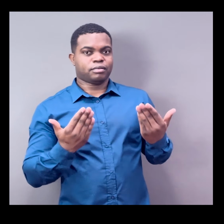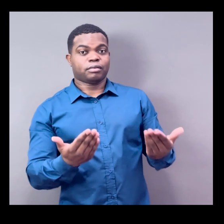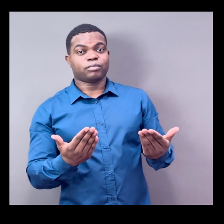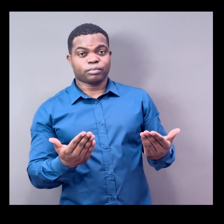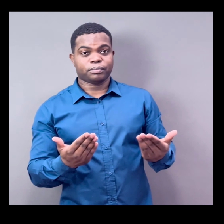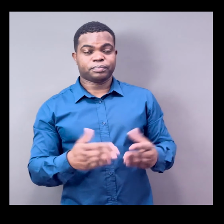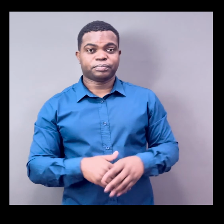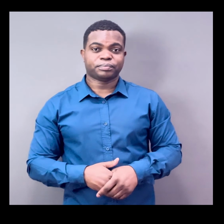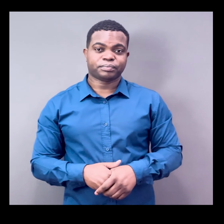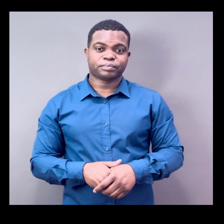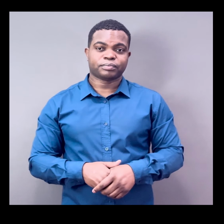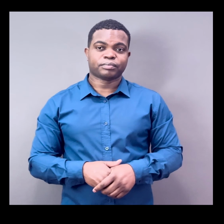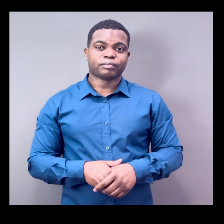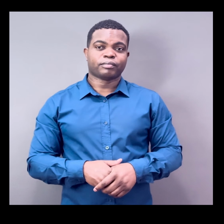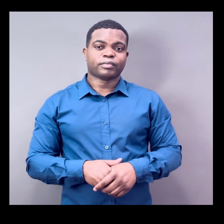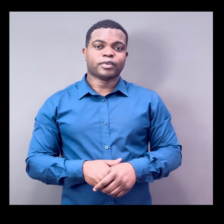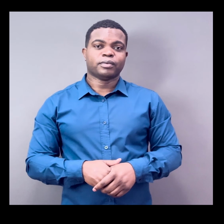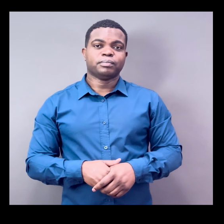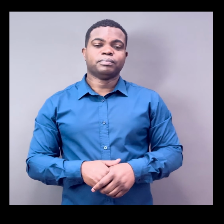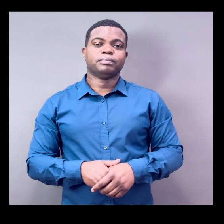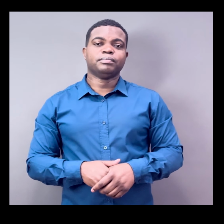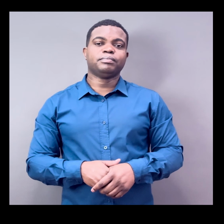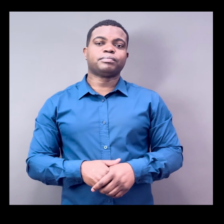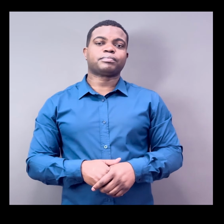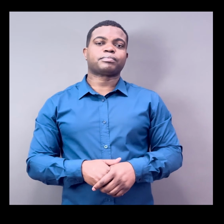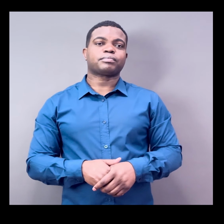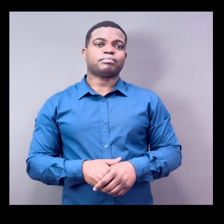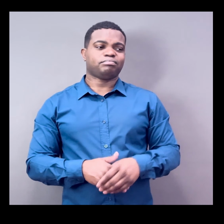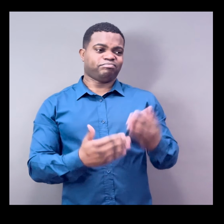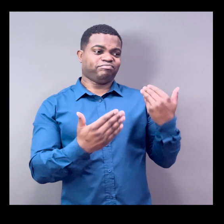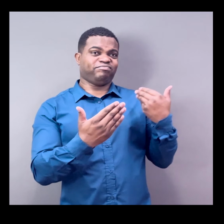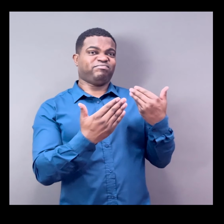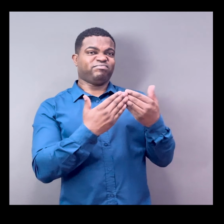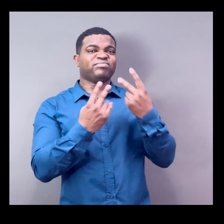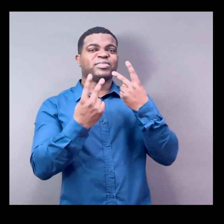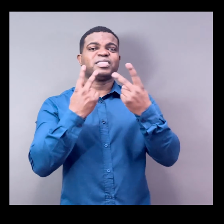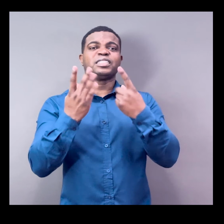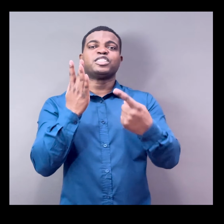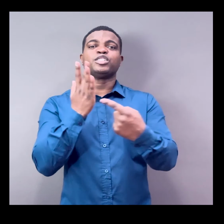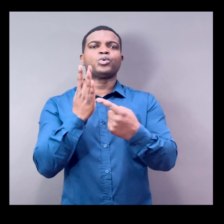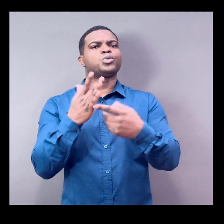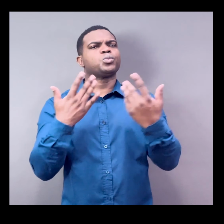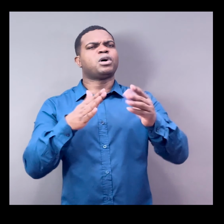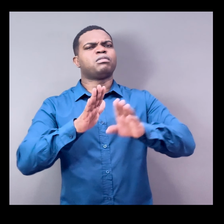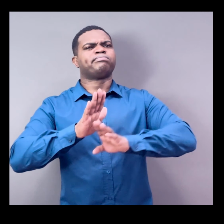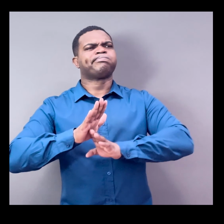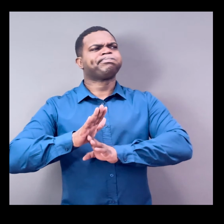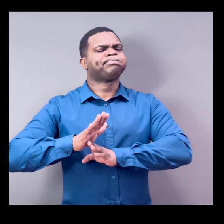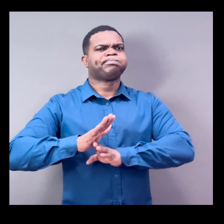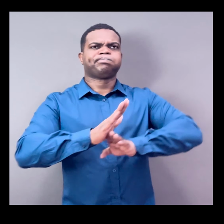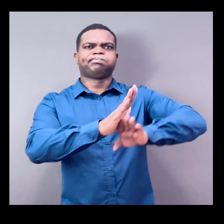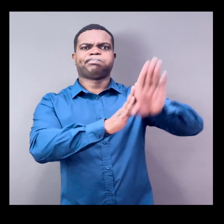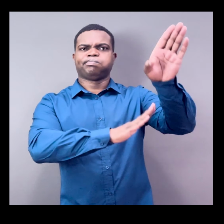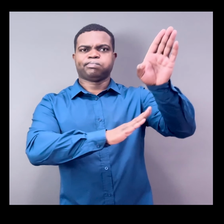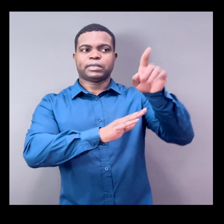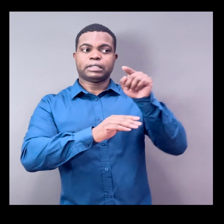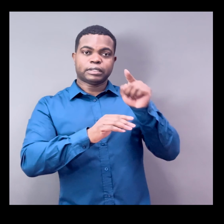until the 21st century, which we now have